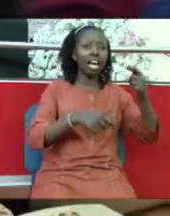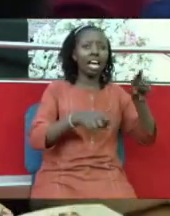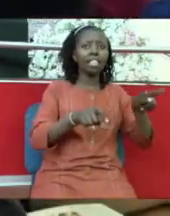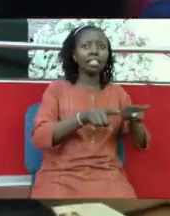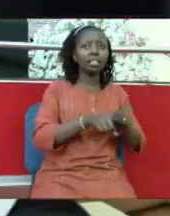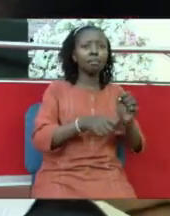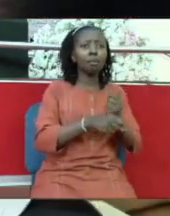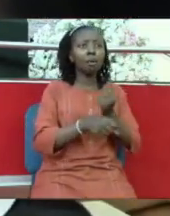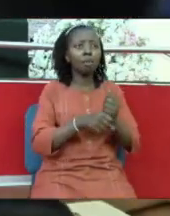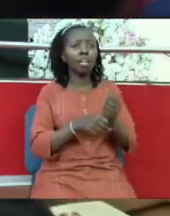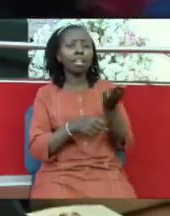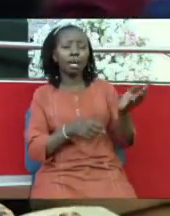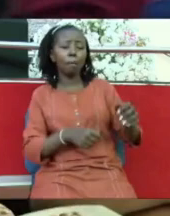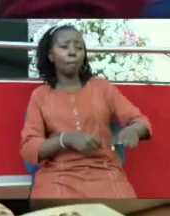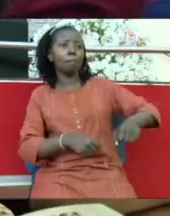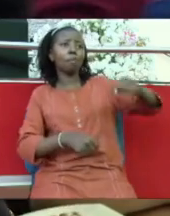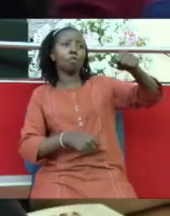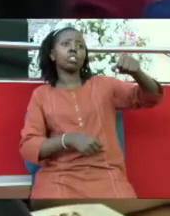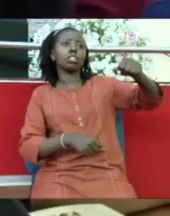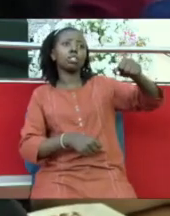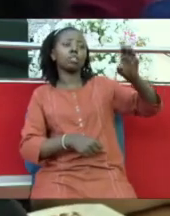trainees.